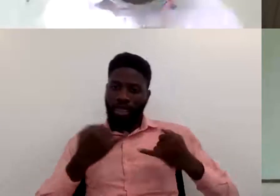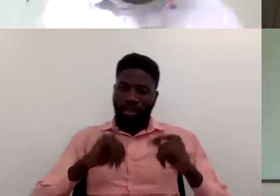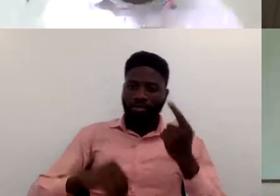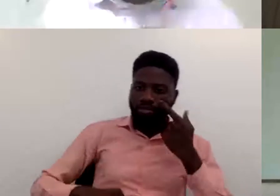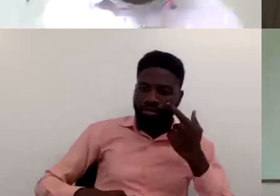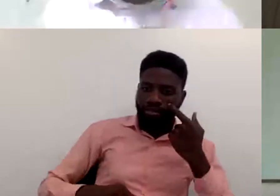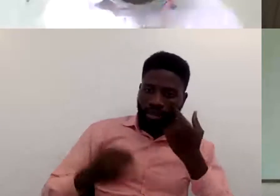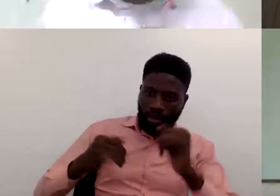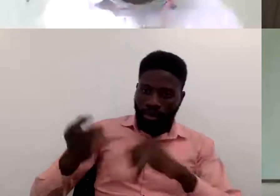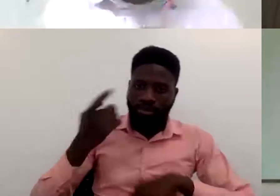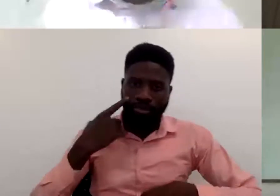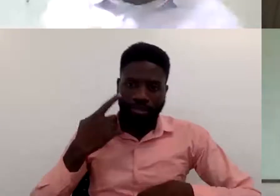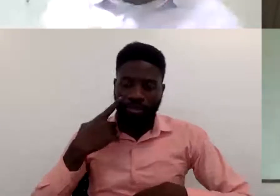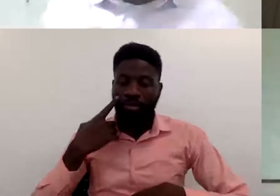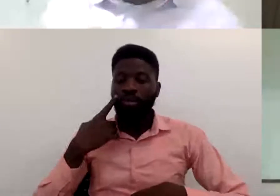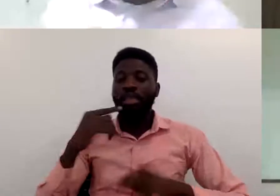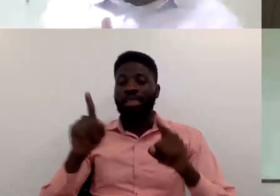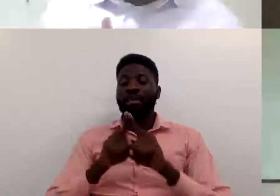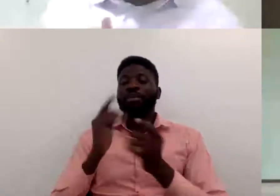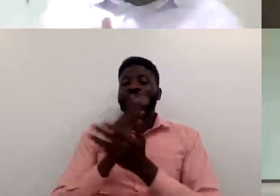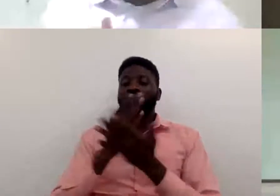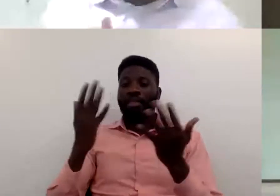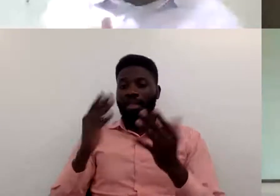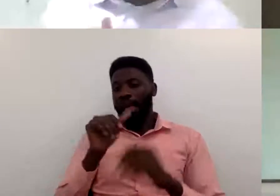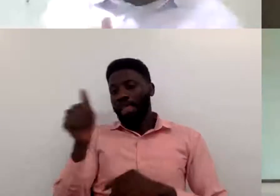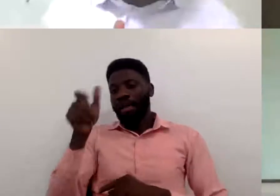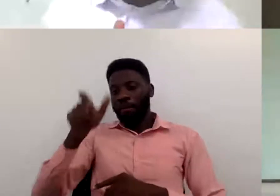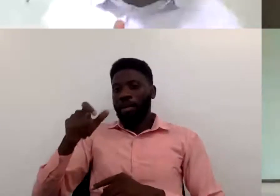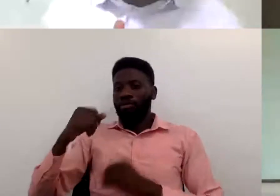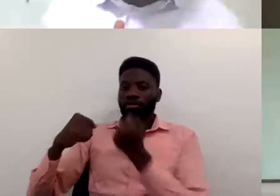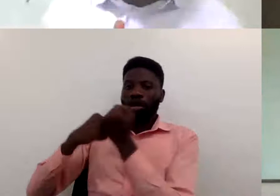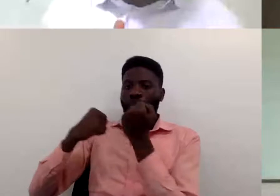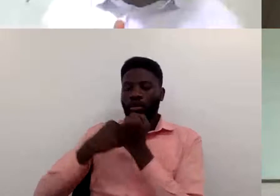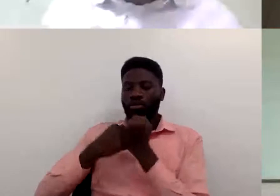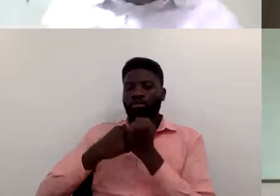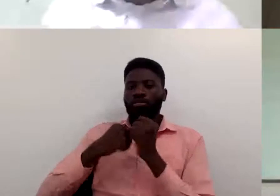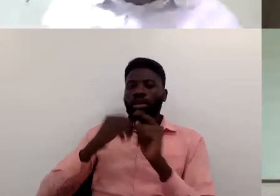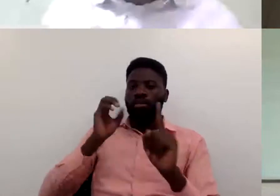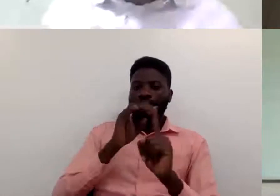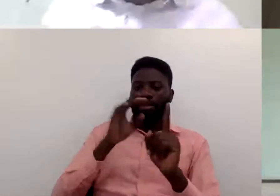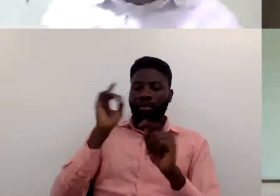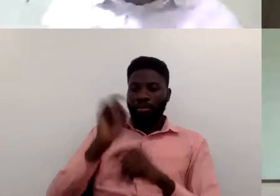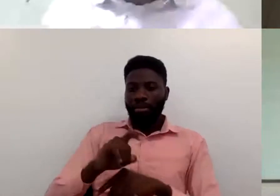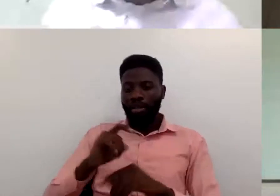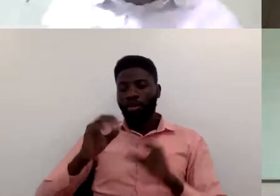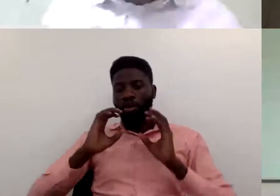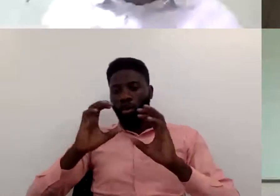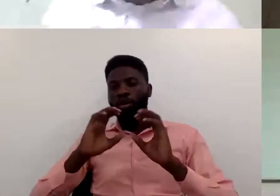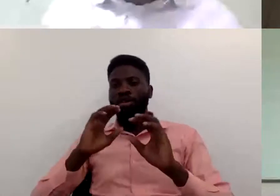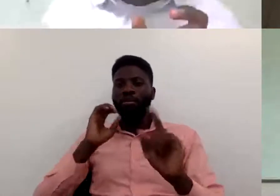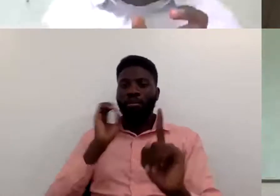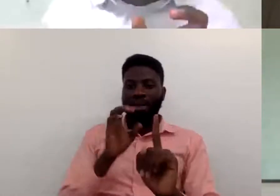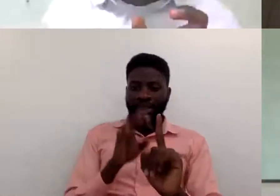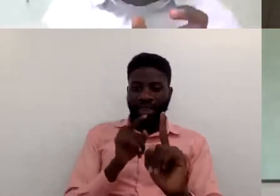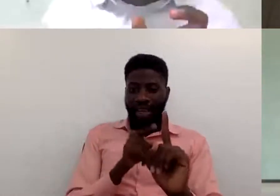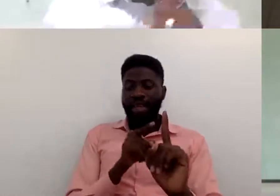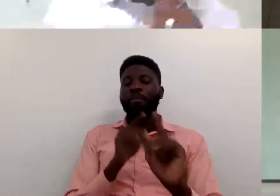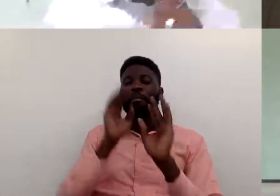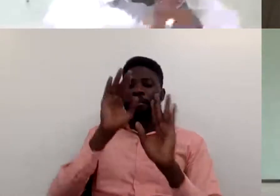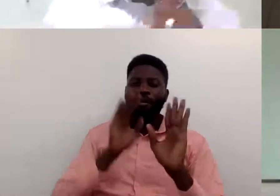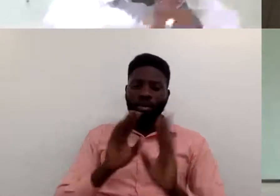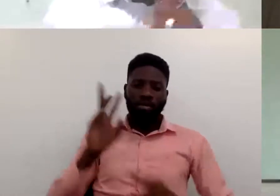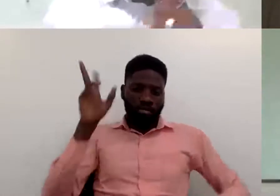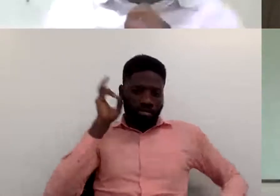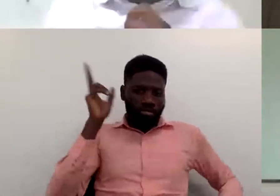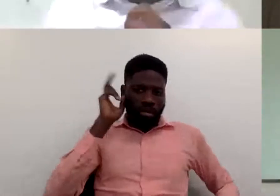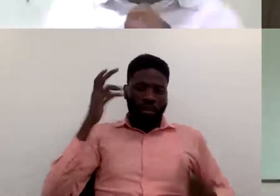there are things that you also need somebody to hold your hand. So that aspect of coaching and mentorship, listening to people who have